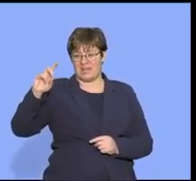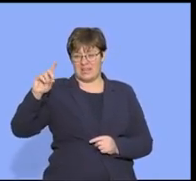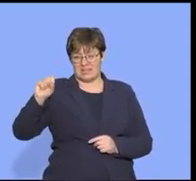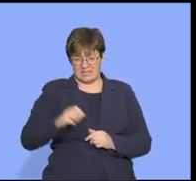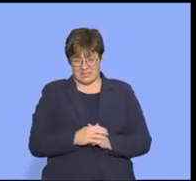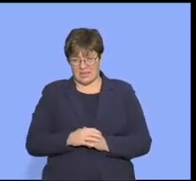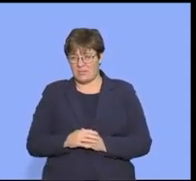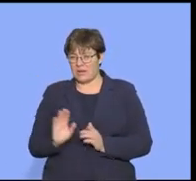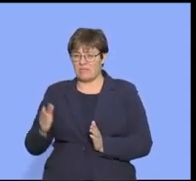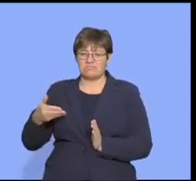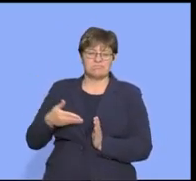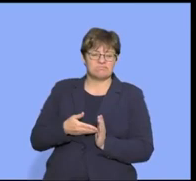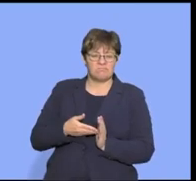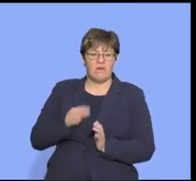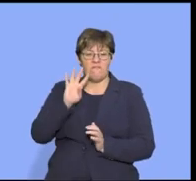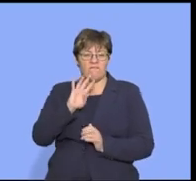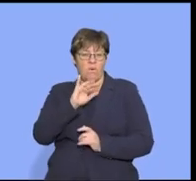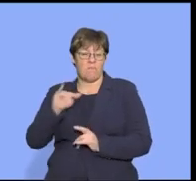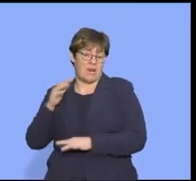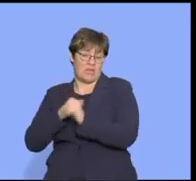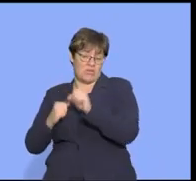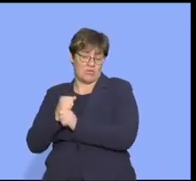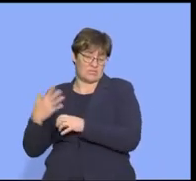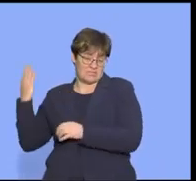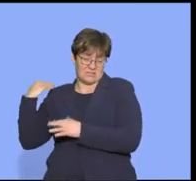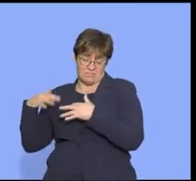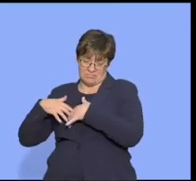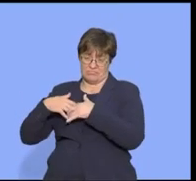about 4 million years ago.